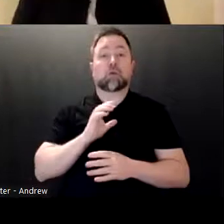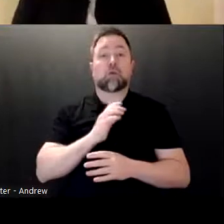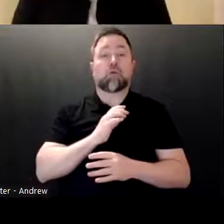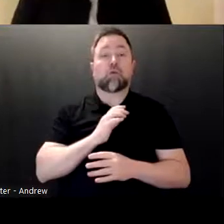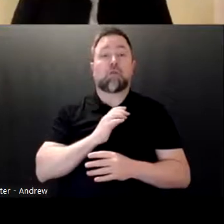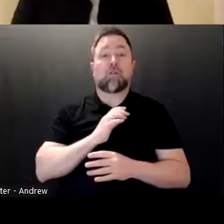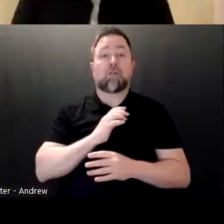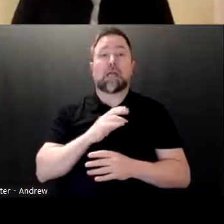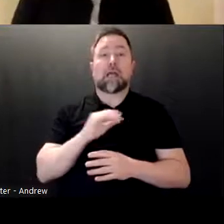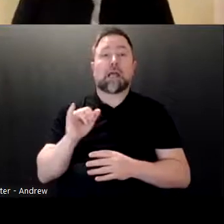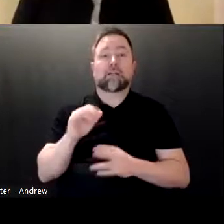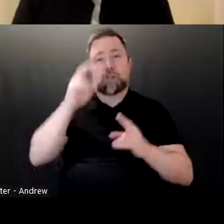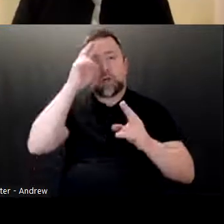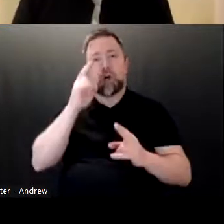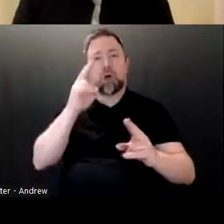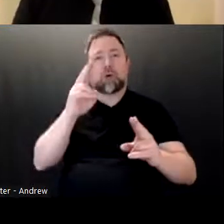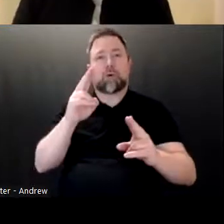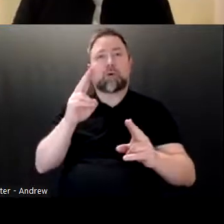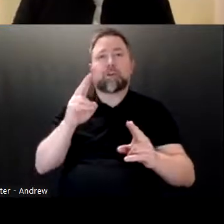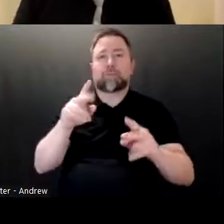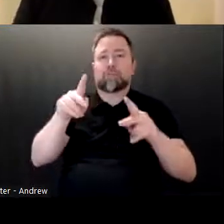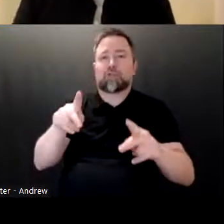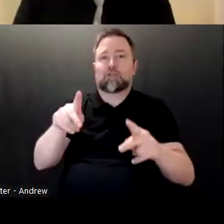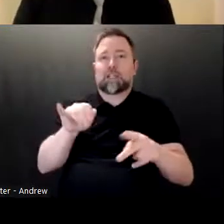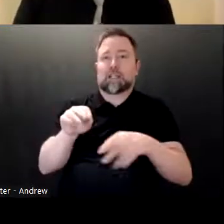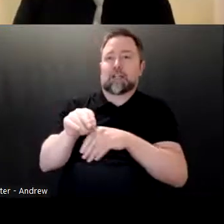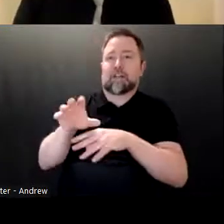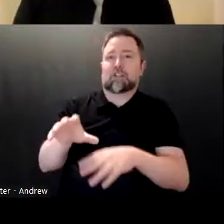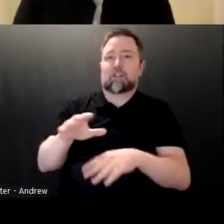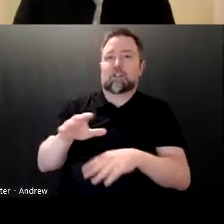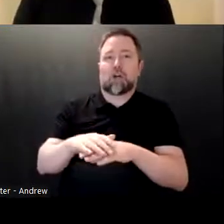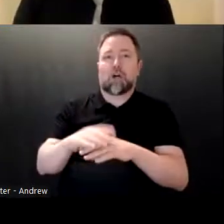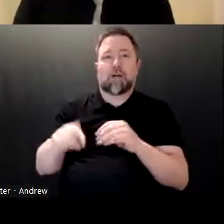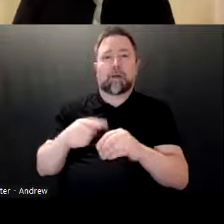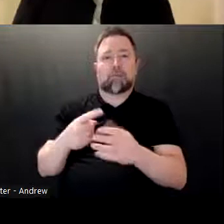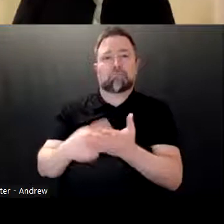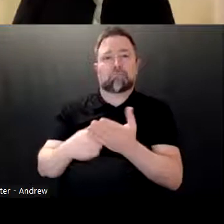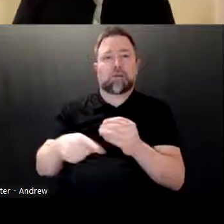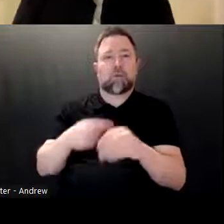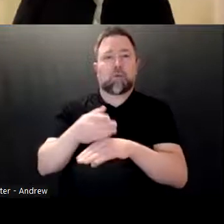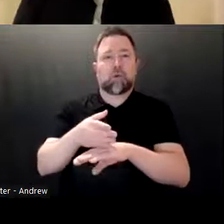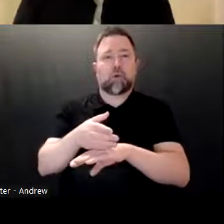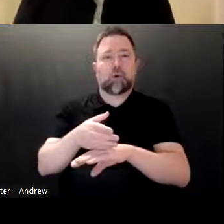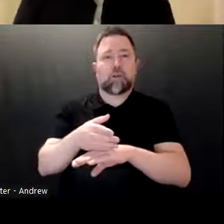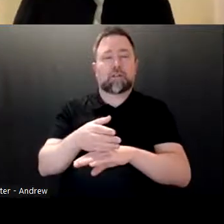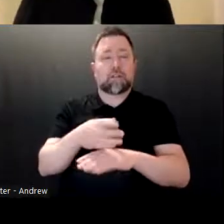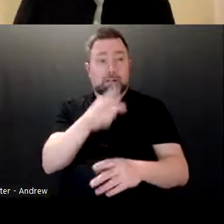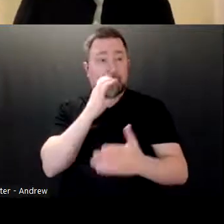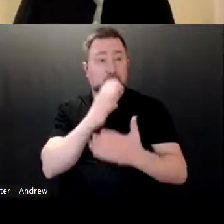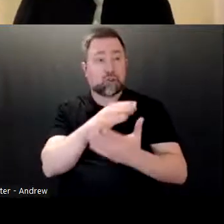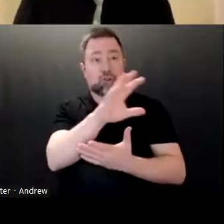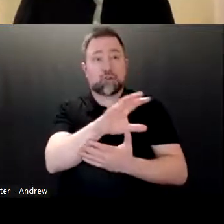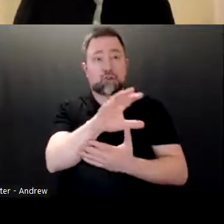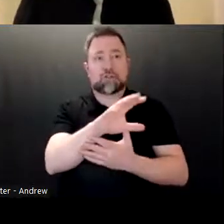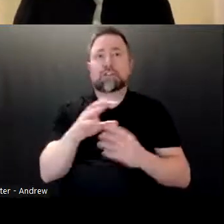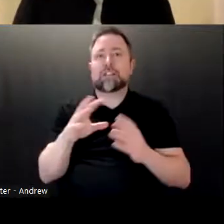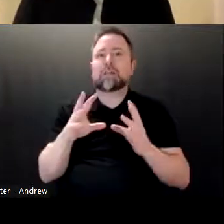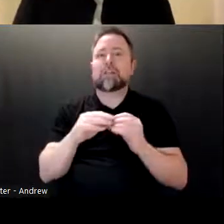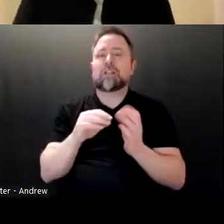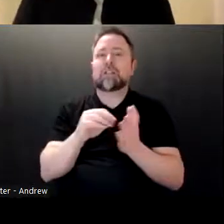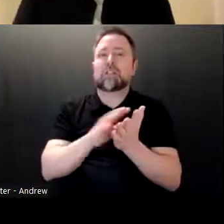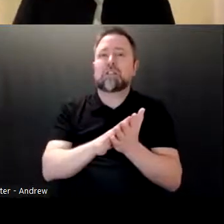this documents a moment when Esherick got some real late career recognition as kind of a new kind of a space